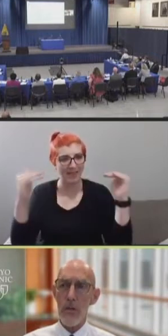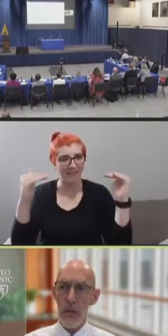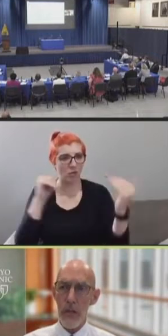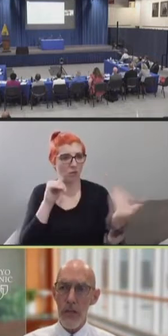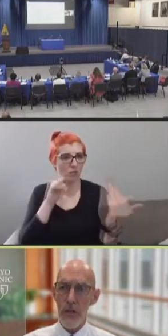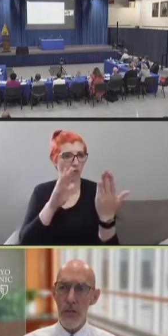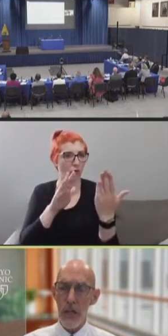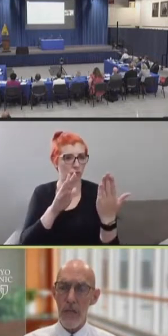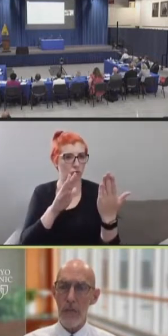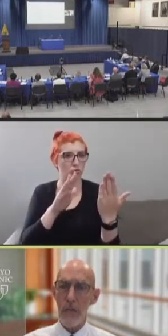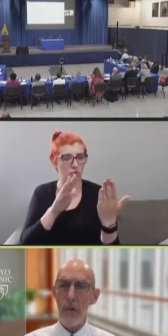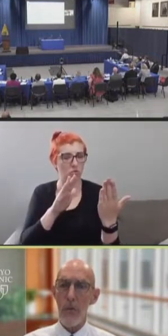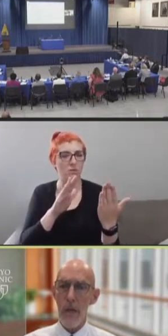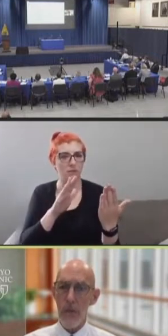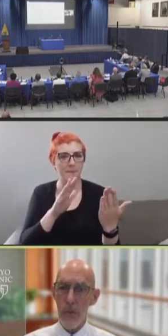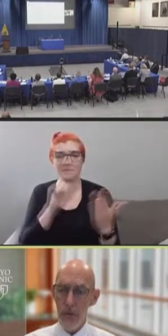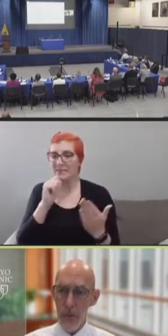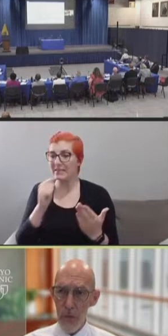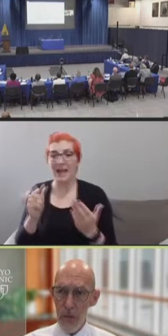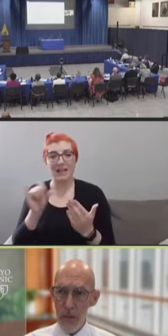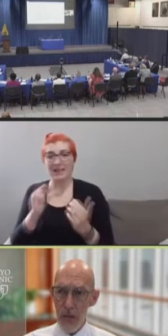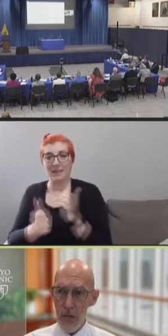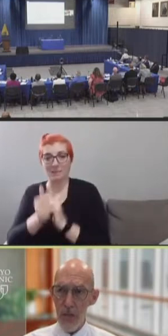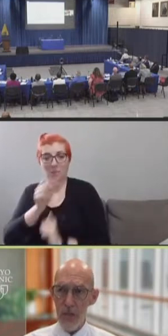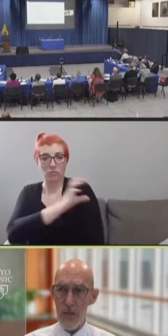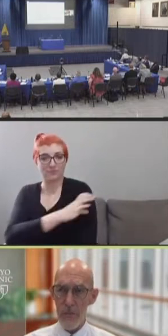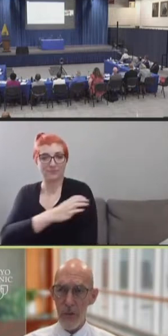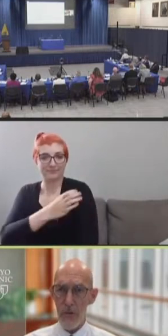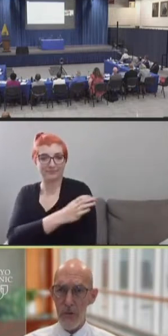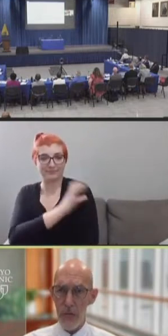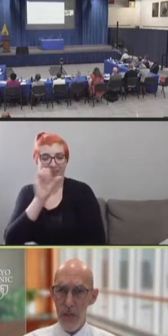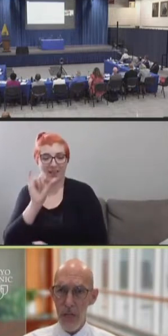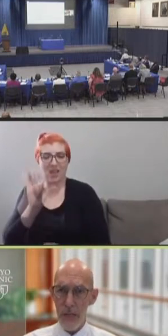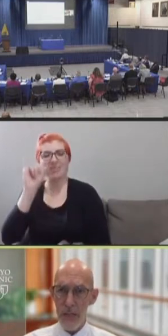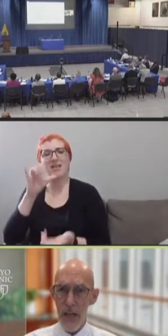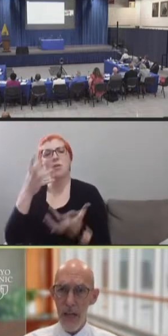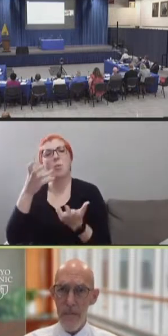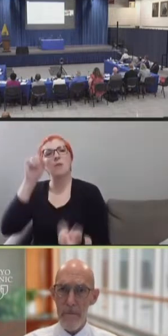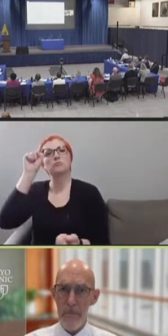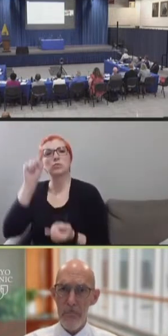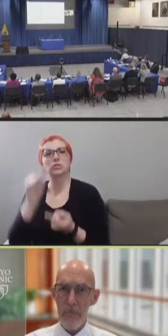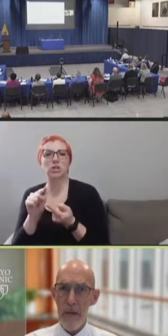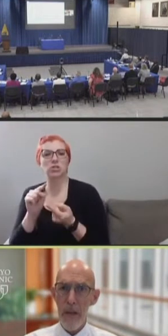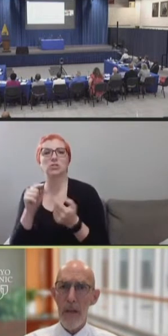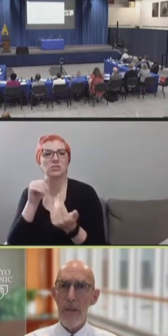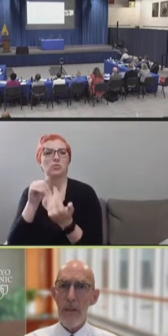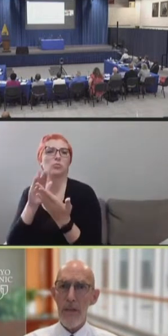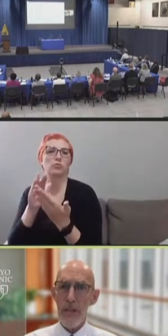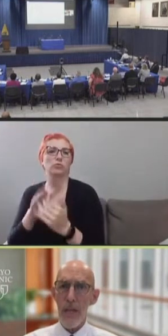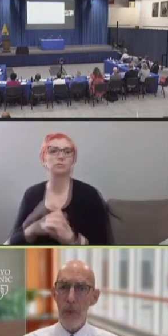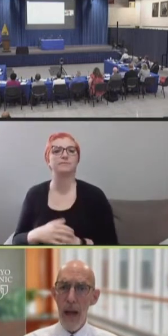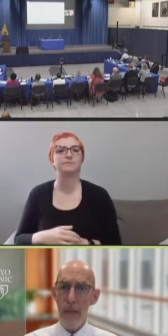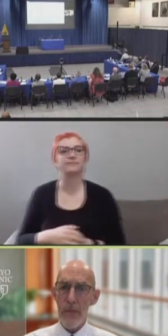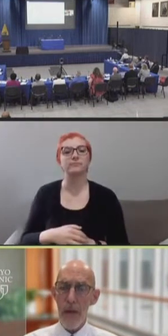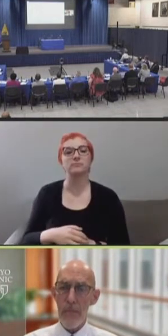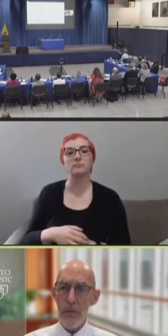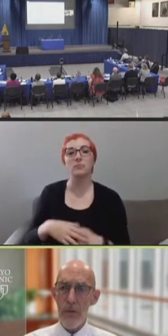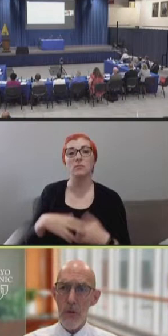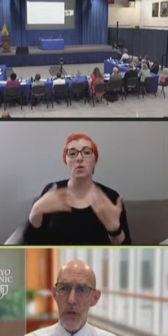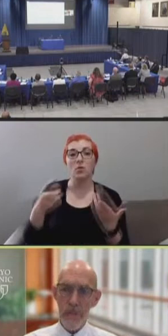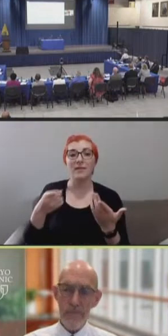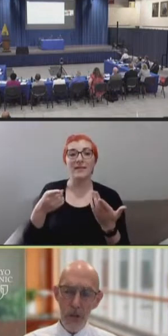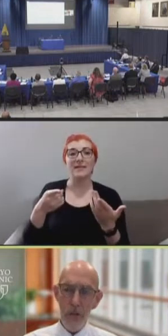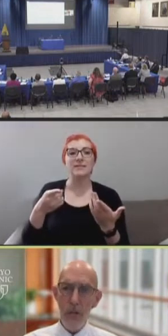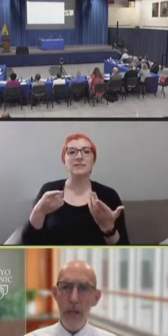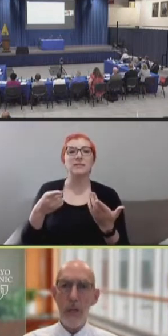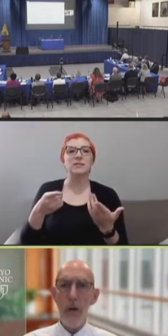most clinicians are comfortable with, which is a reductionist approach. Next slide. This then wraps up into